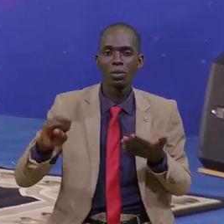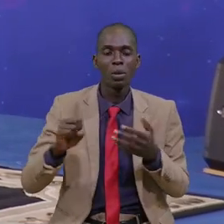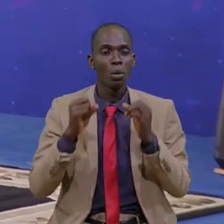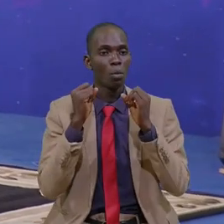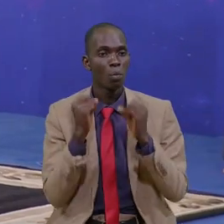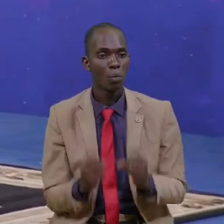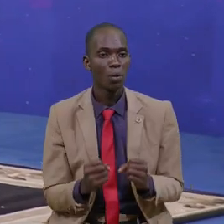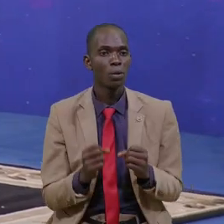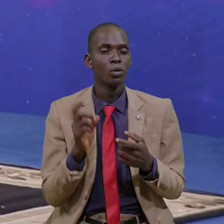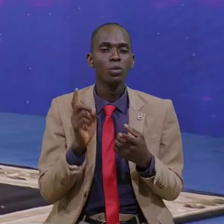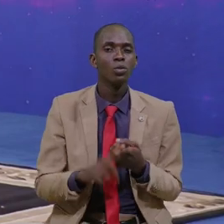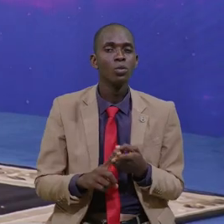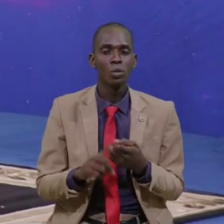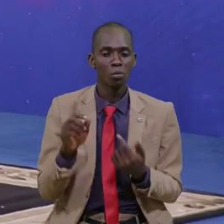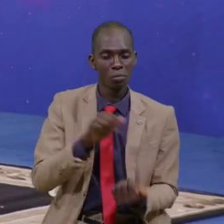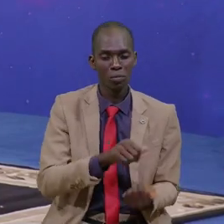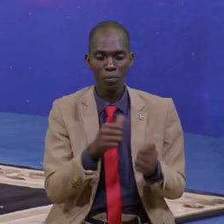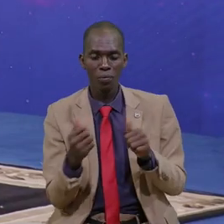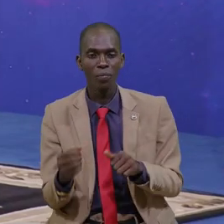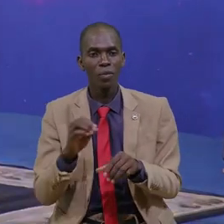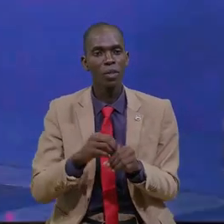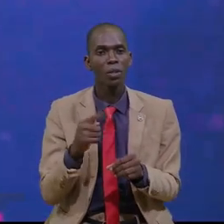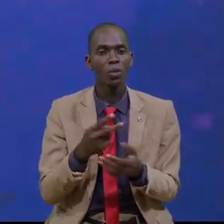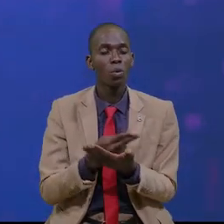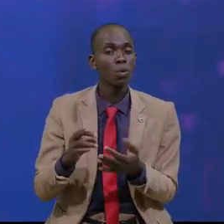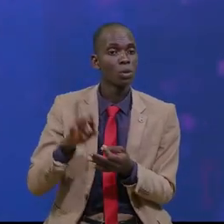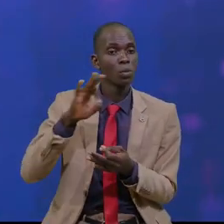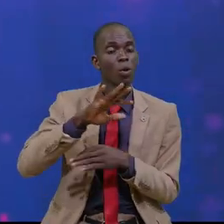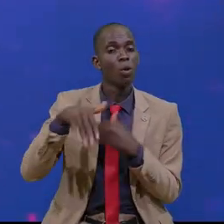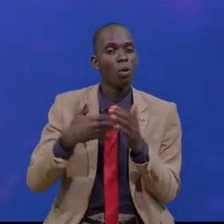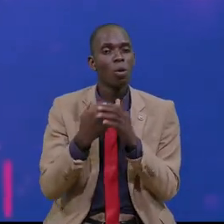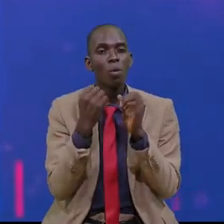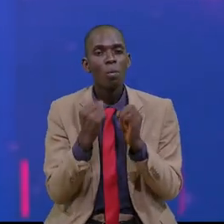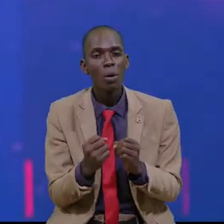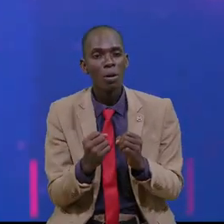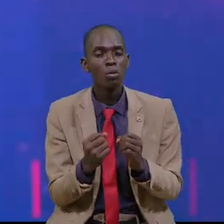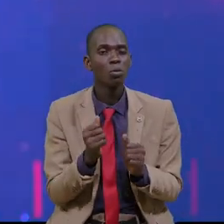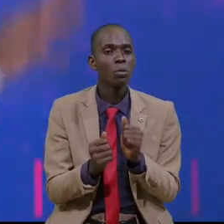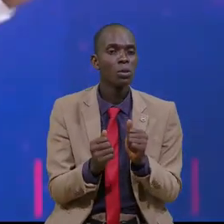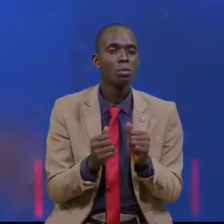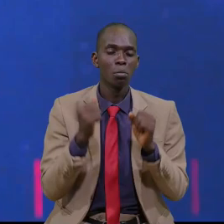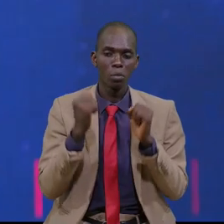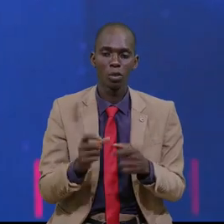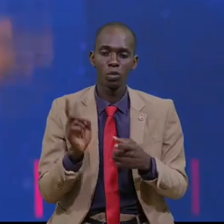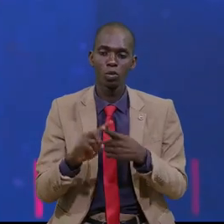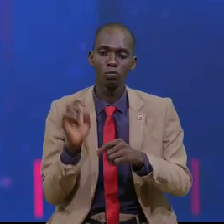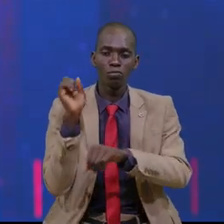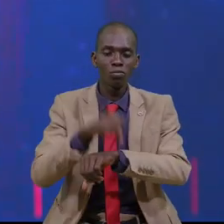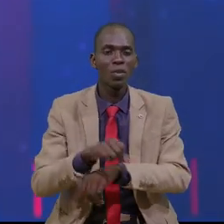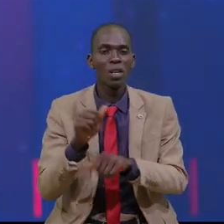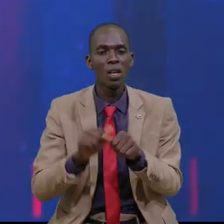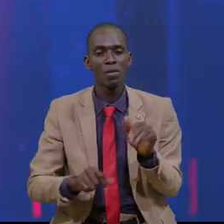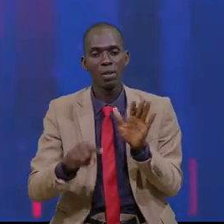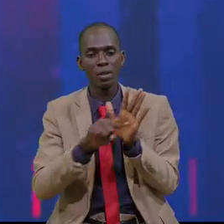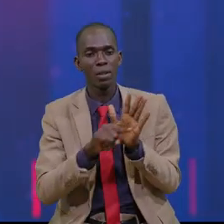power, power to baptize in the Holy Ghost, all power, power to subdue every negative